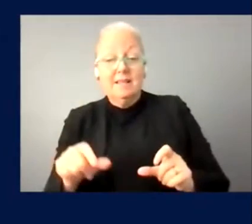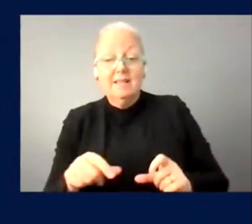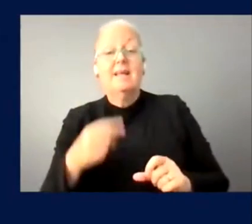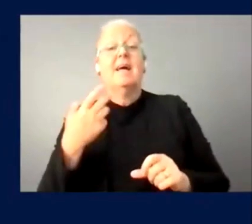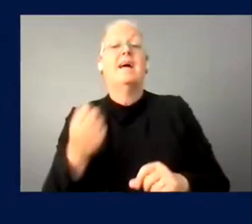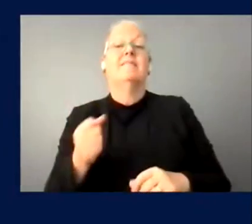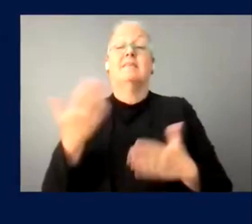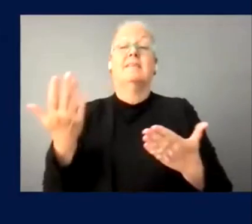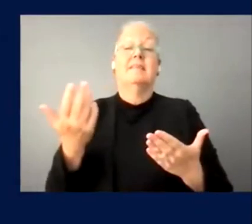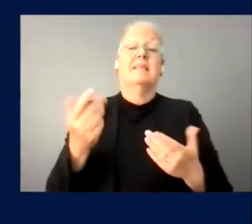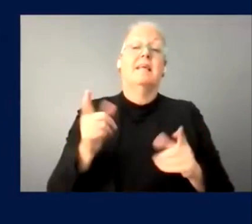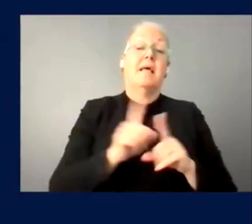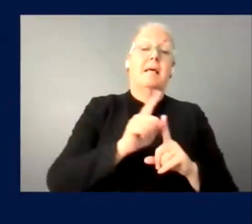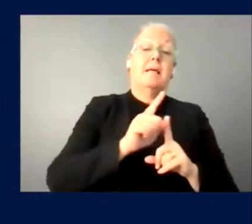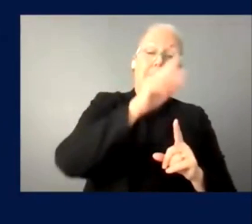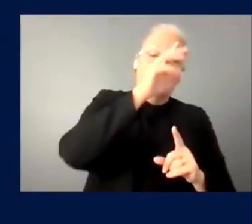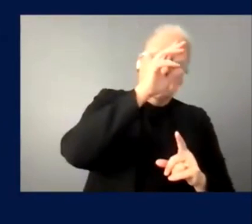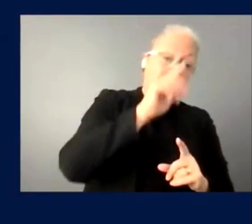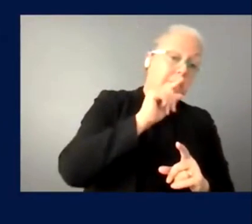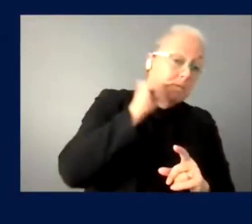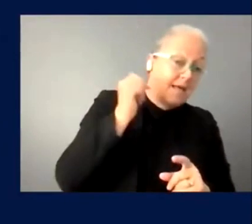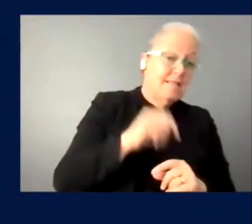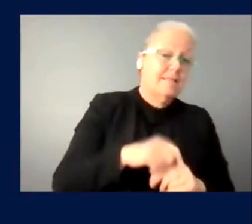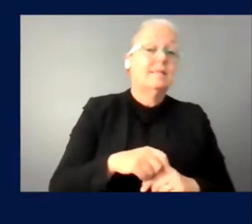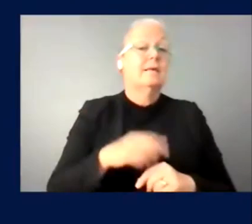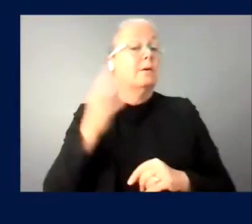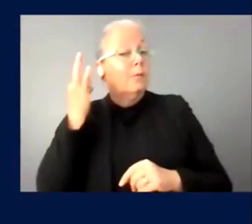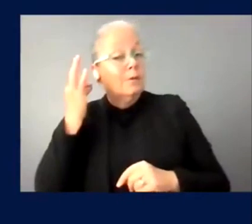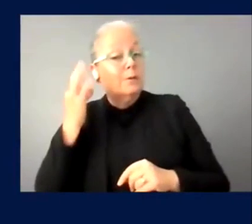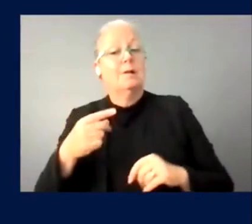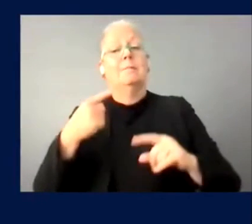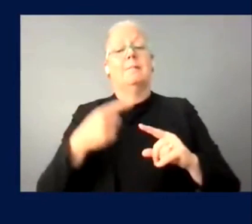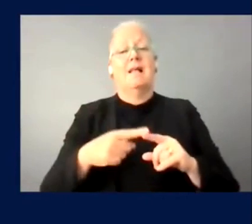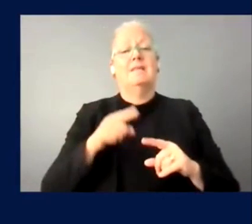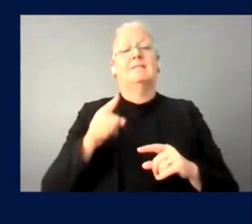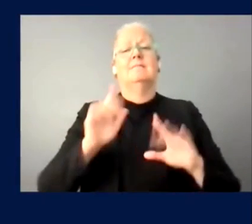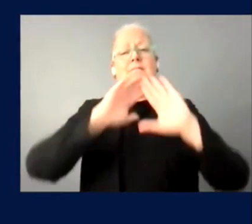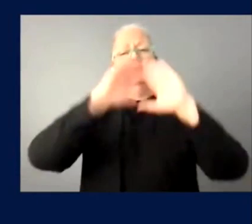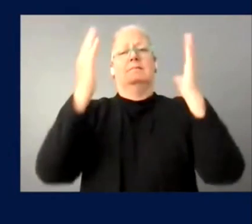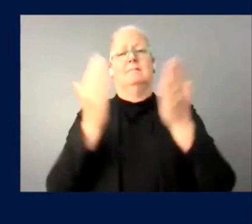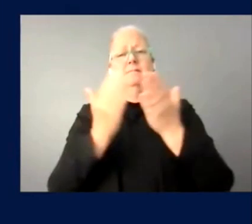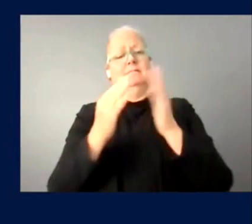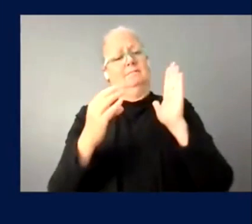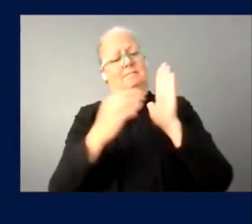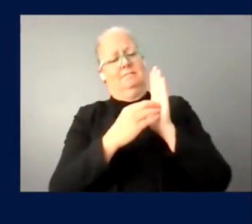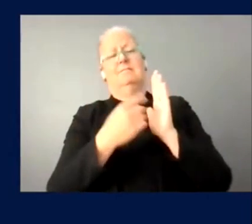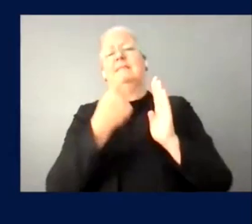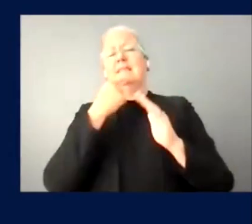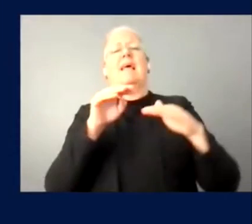toilet symbol, and then the international symbol for access as well beneath it.